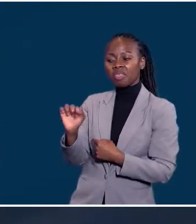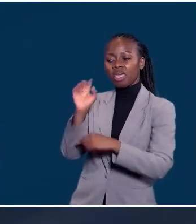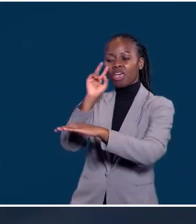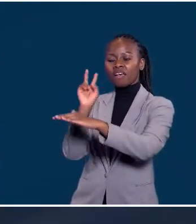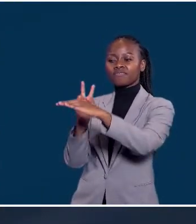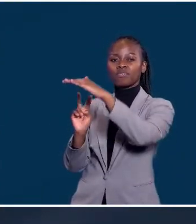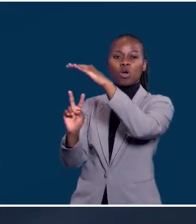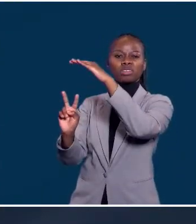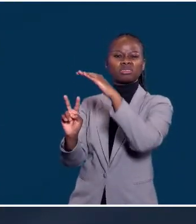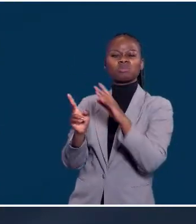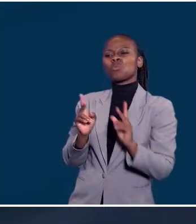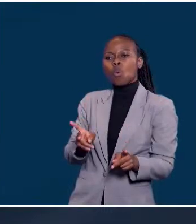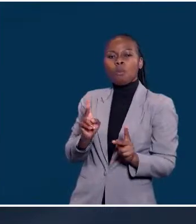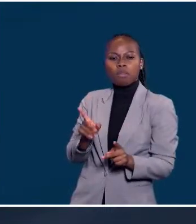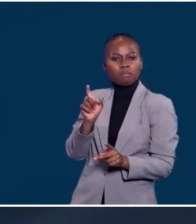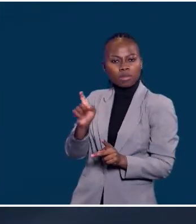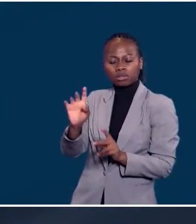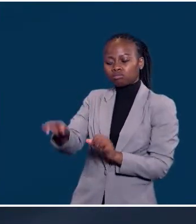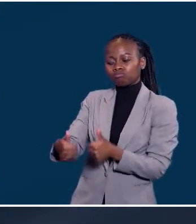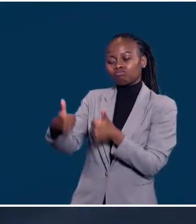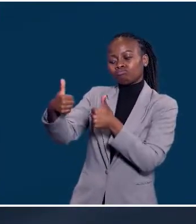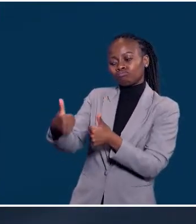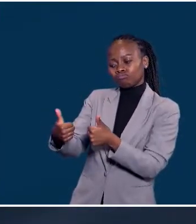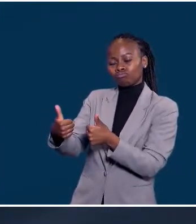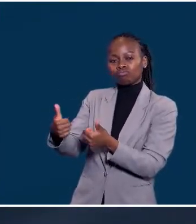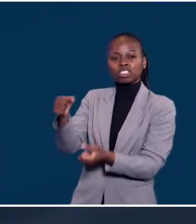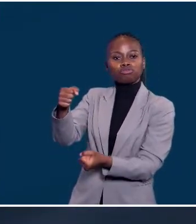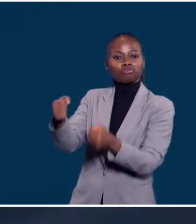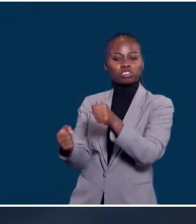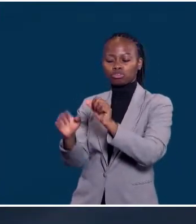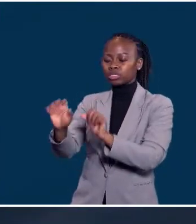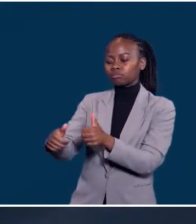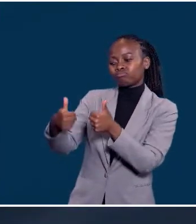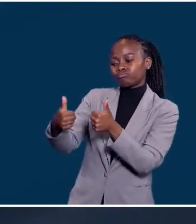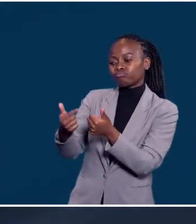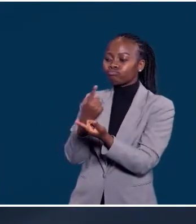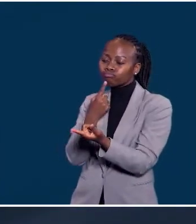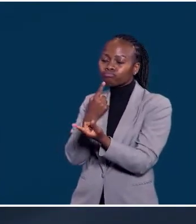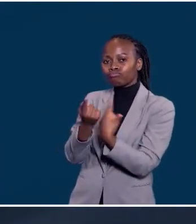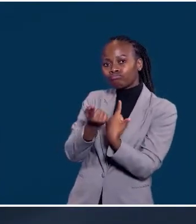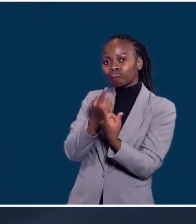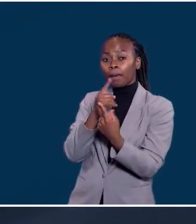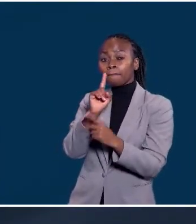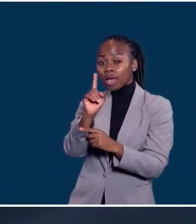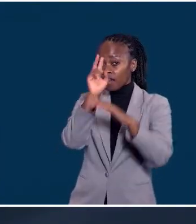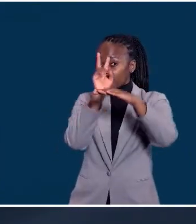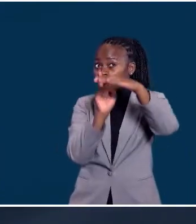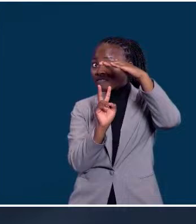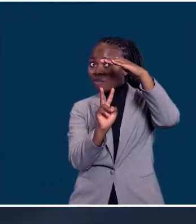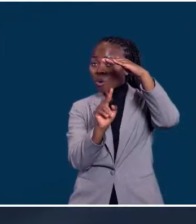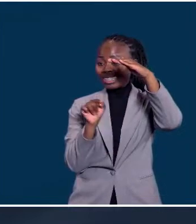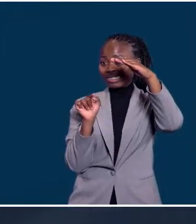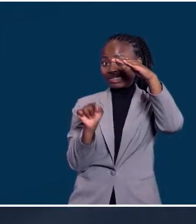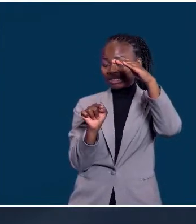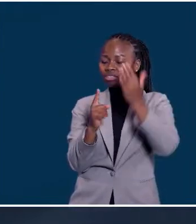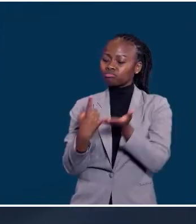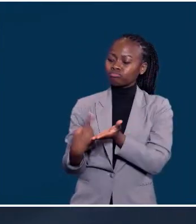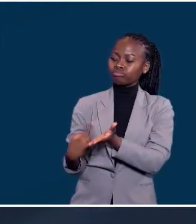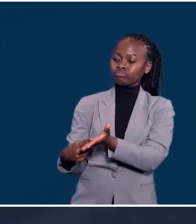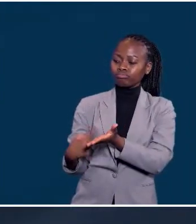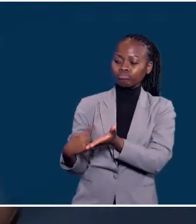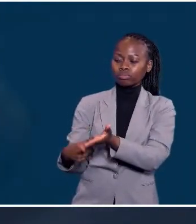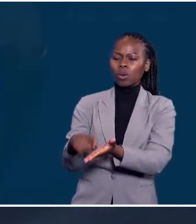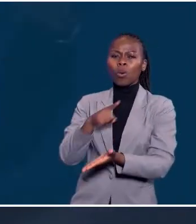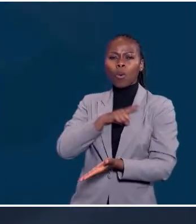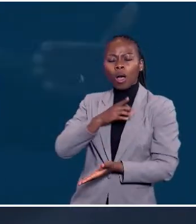normal discourse with them. And the forecast is meant to try and understand, the discussions is meant to